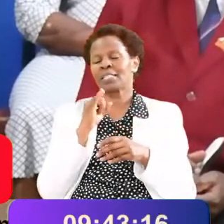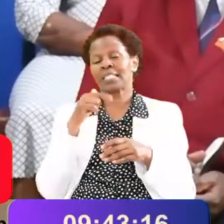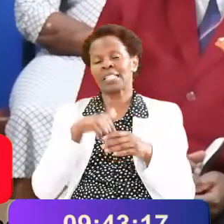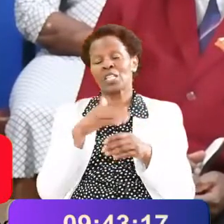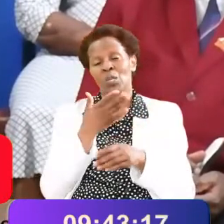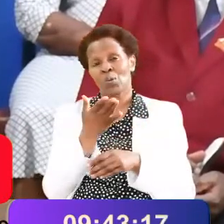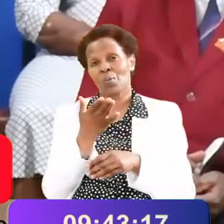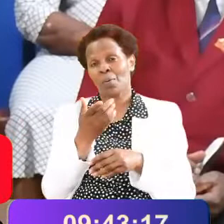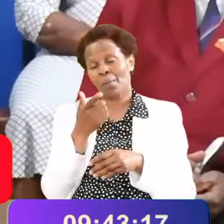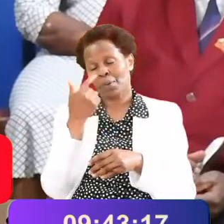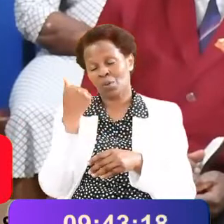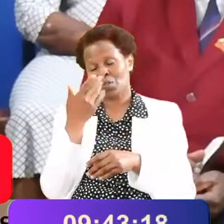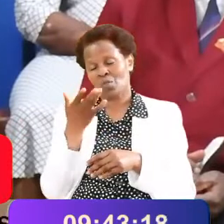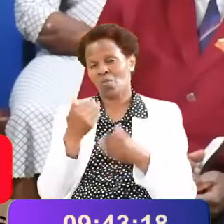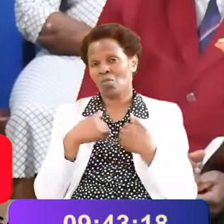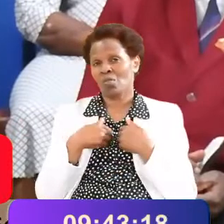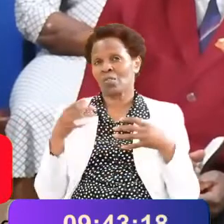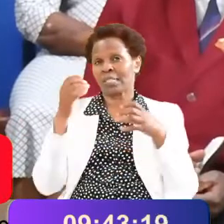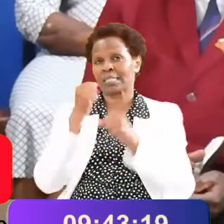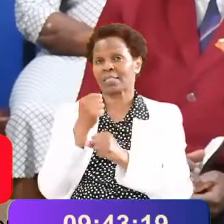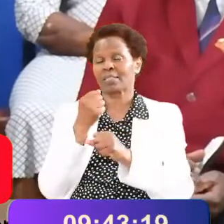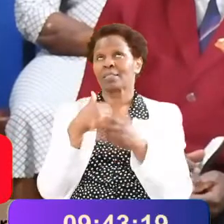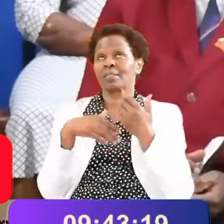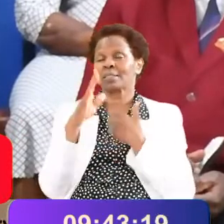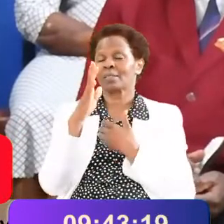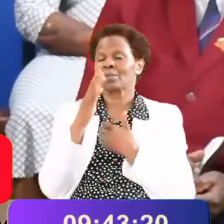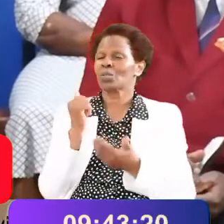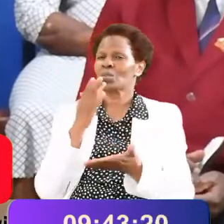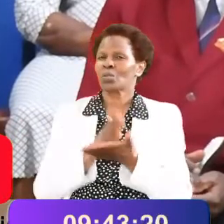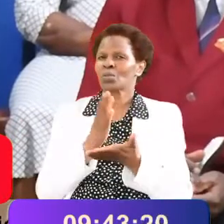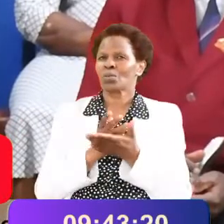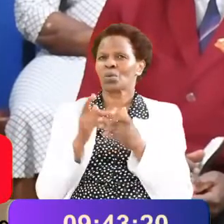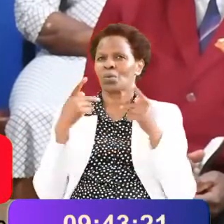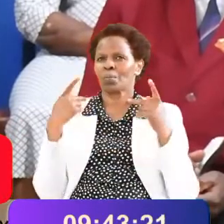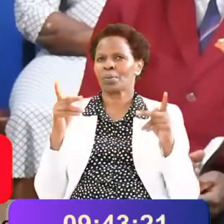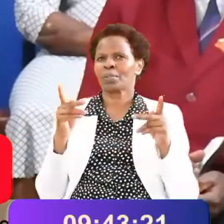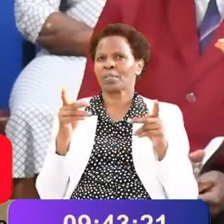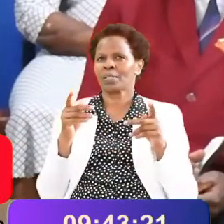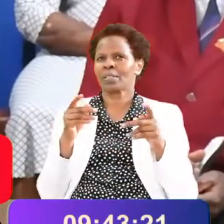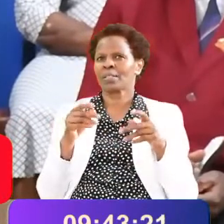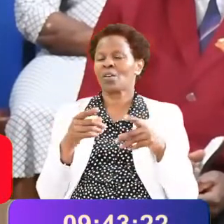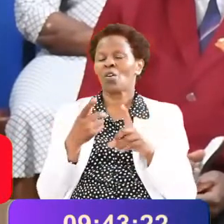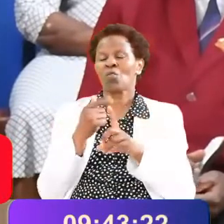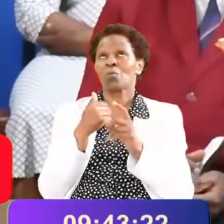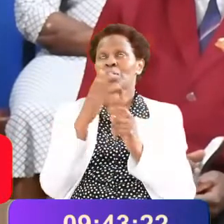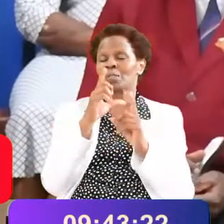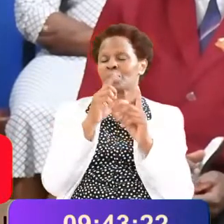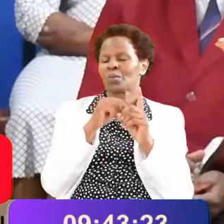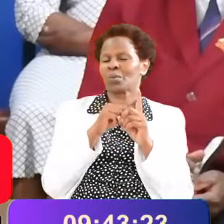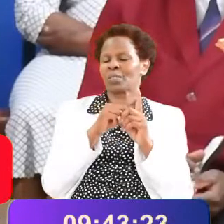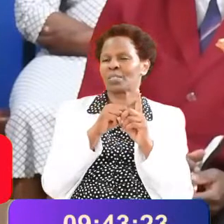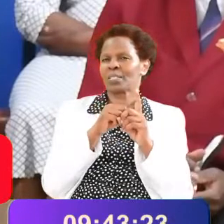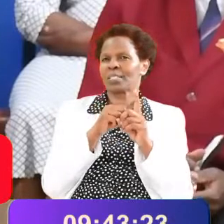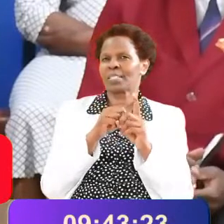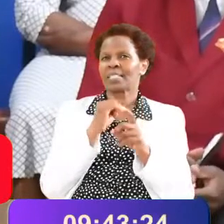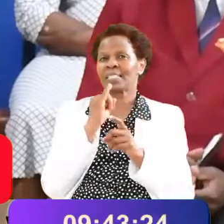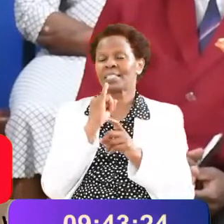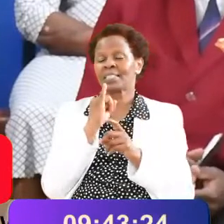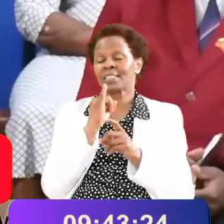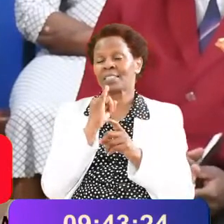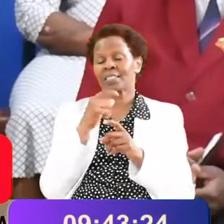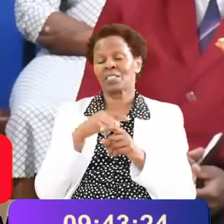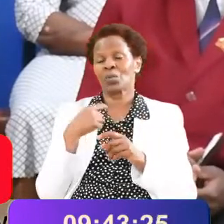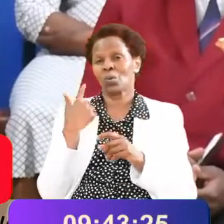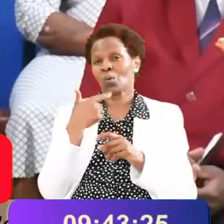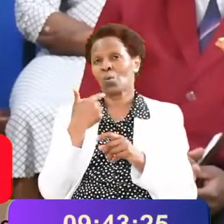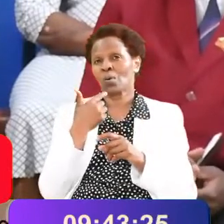you. So there is the perfect peace that is written by Isaiah. And it will only come to those whose mind is